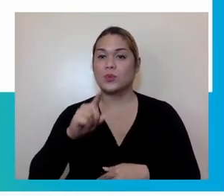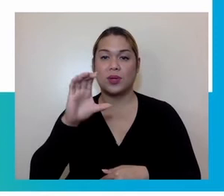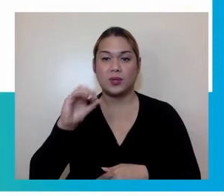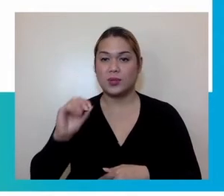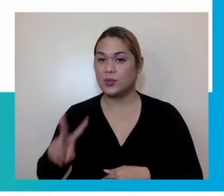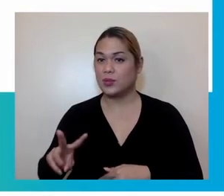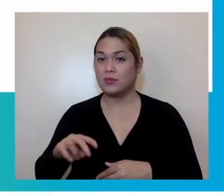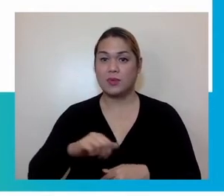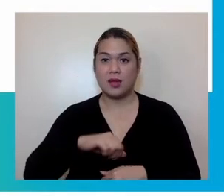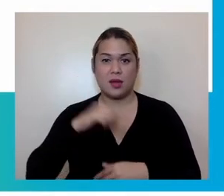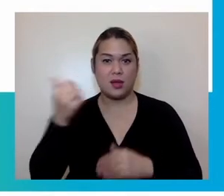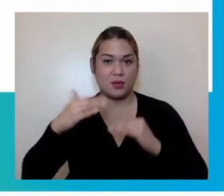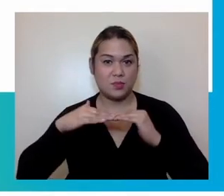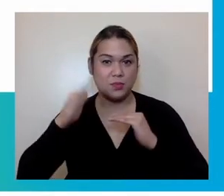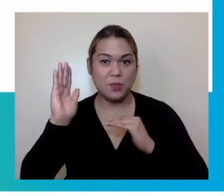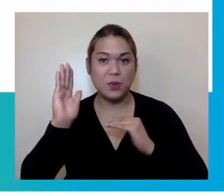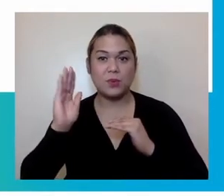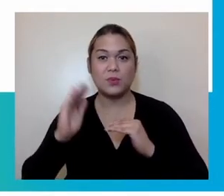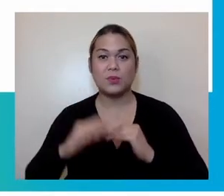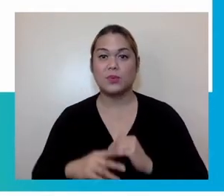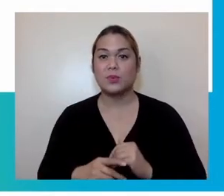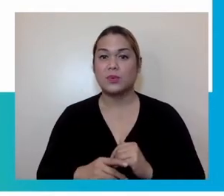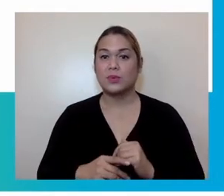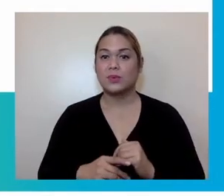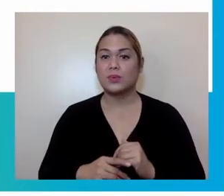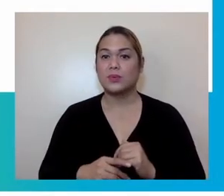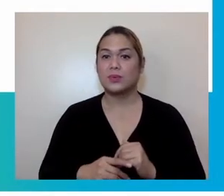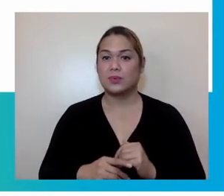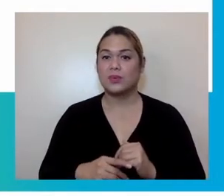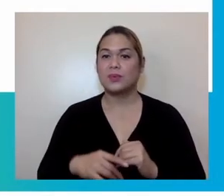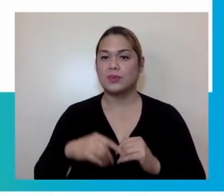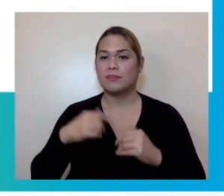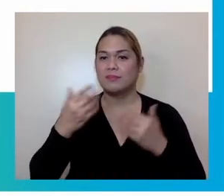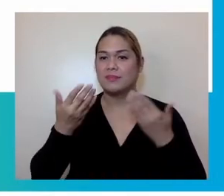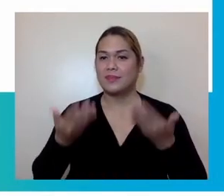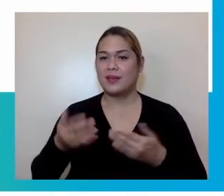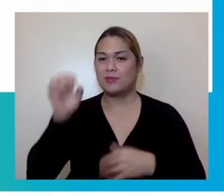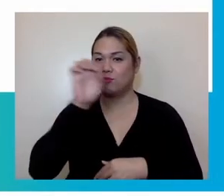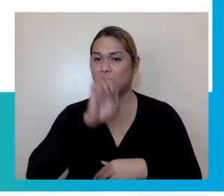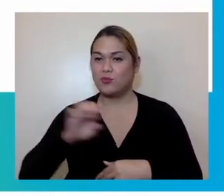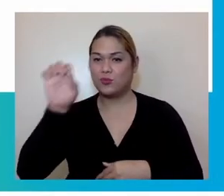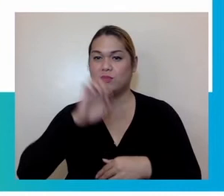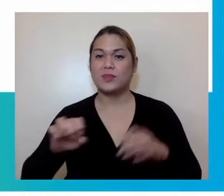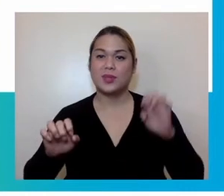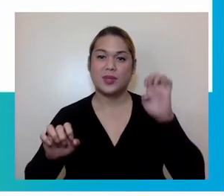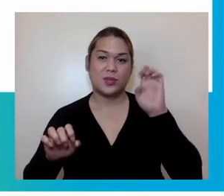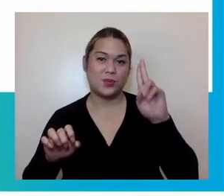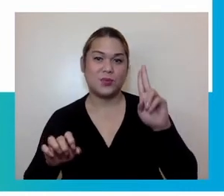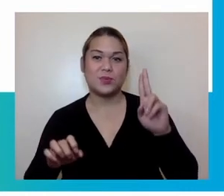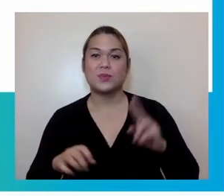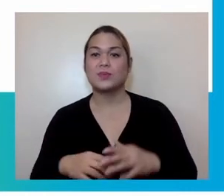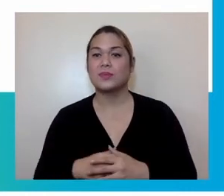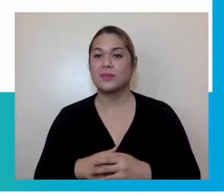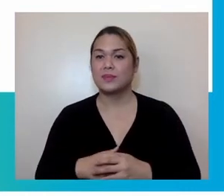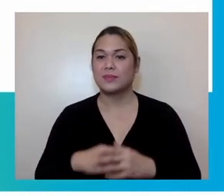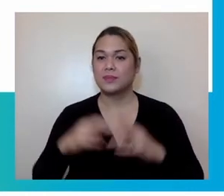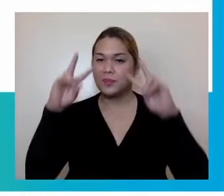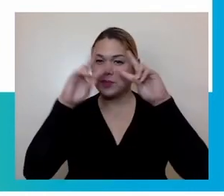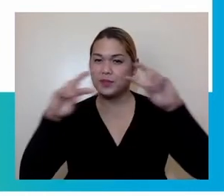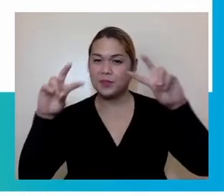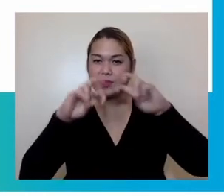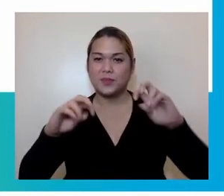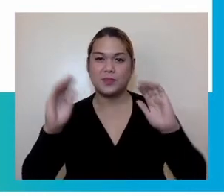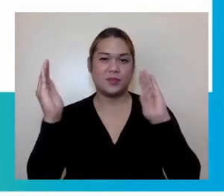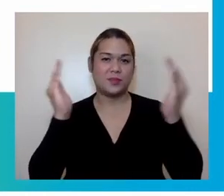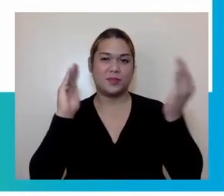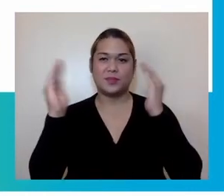slide. A recently completed study compares total CO2 emissions from thermal waste